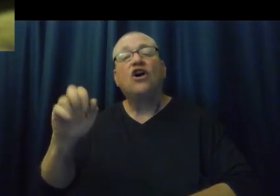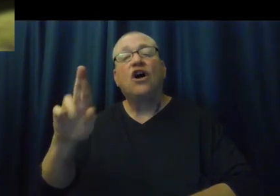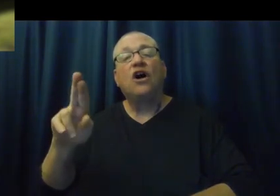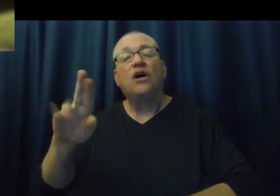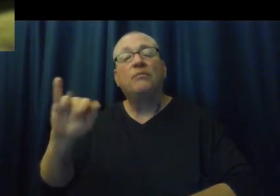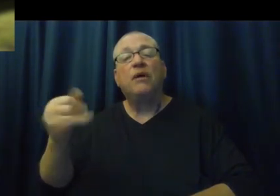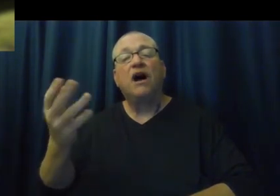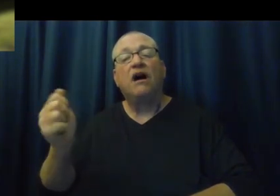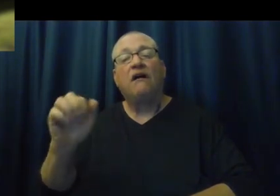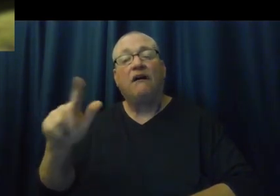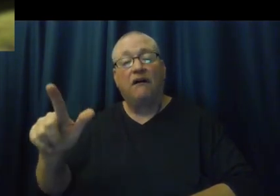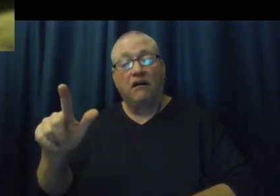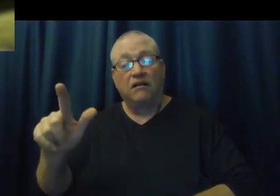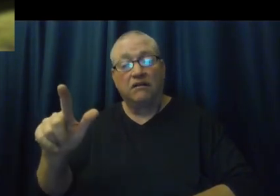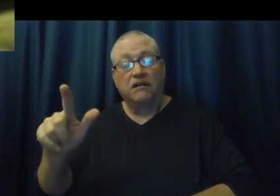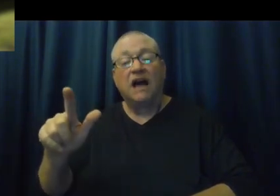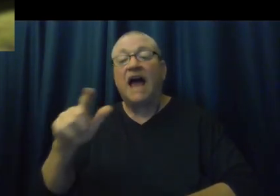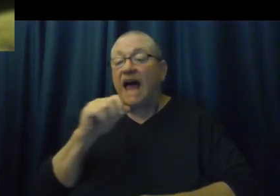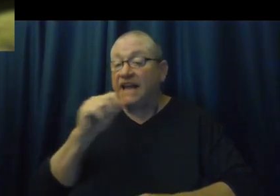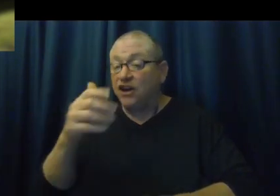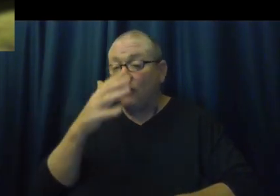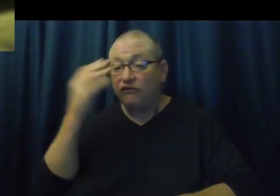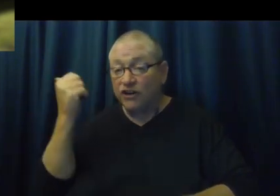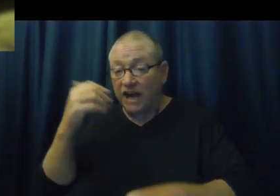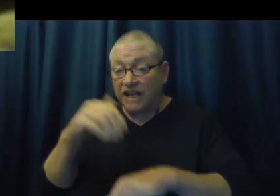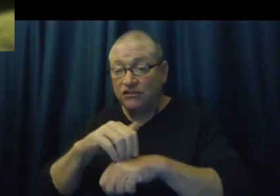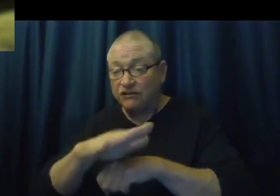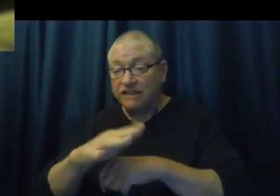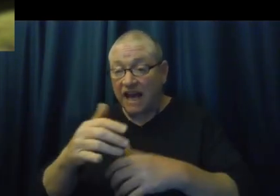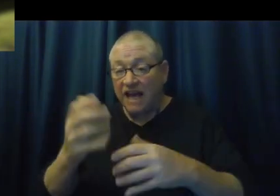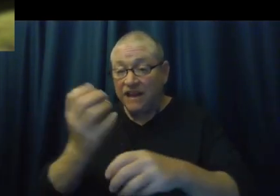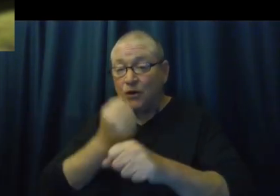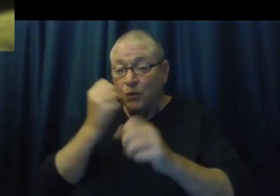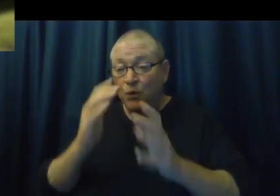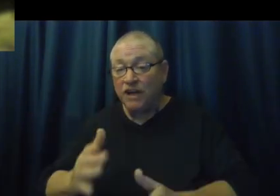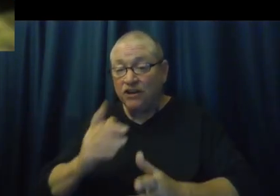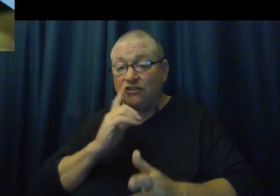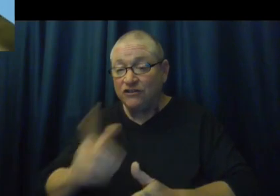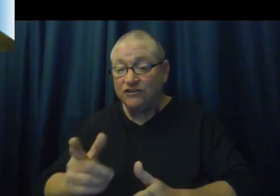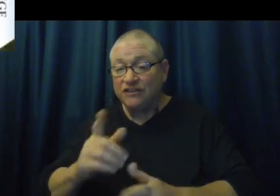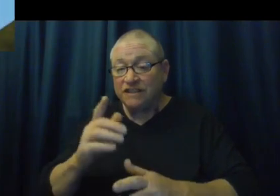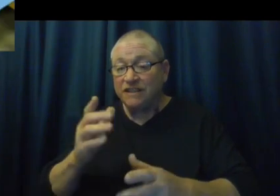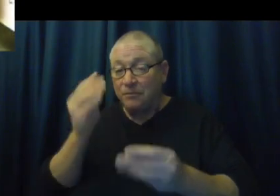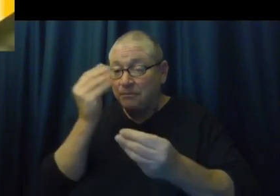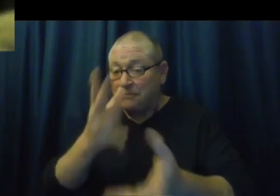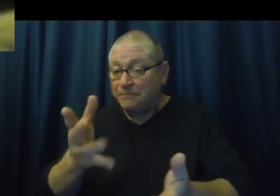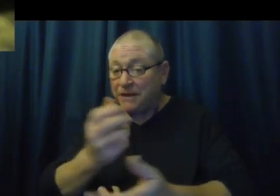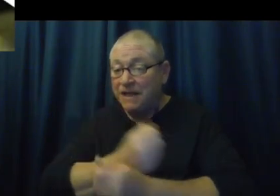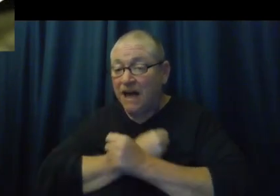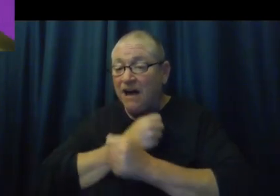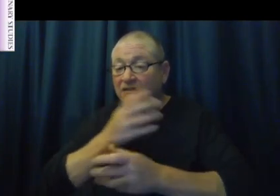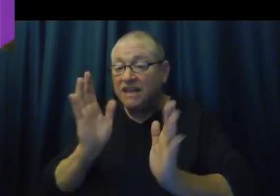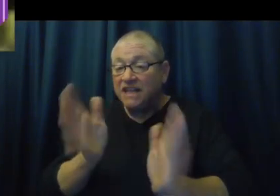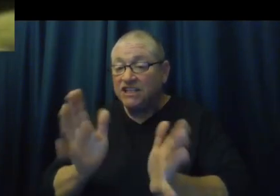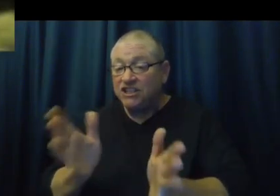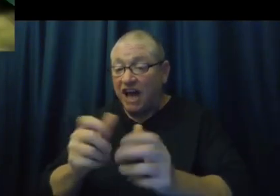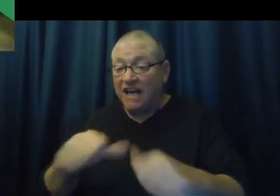award recipients. Oh, and don't forget to send them a little love in that chat section.